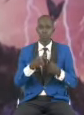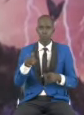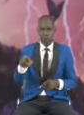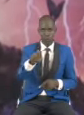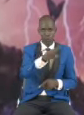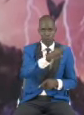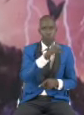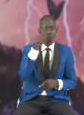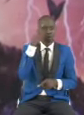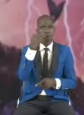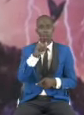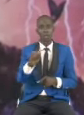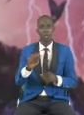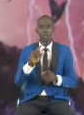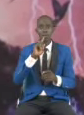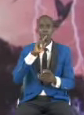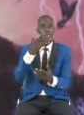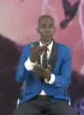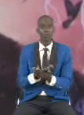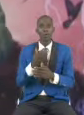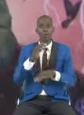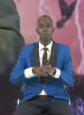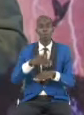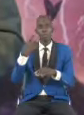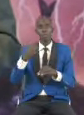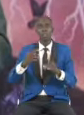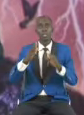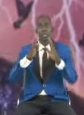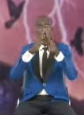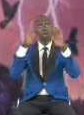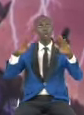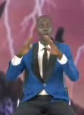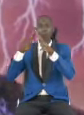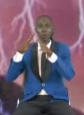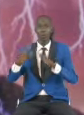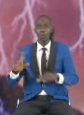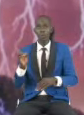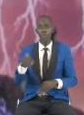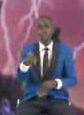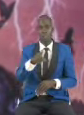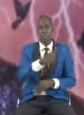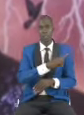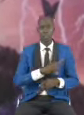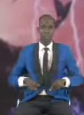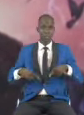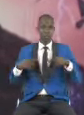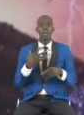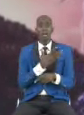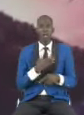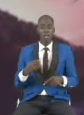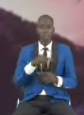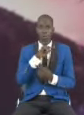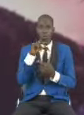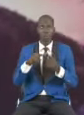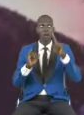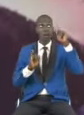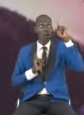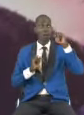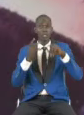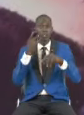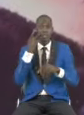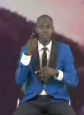token upon the houses where ye are. And when I see the blood, I